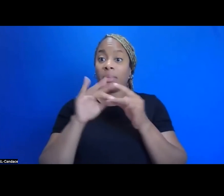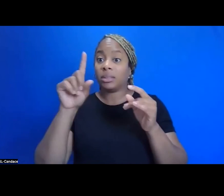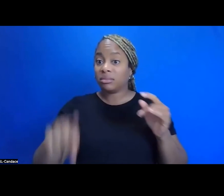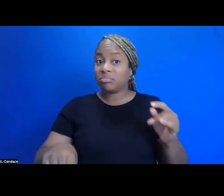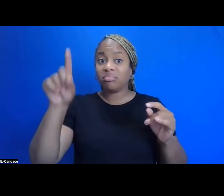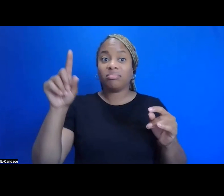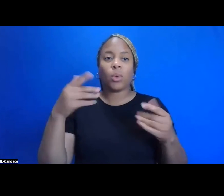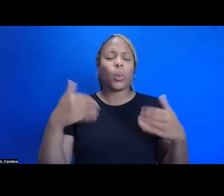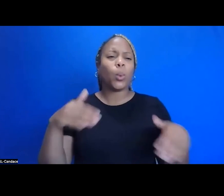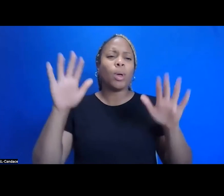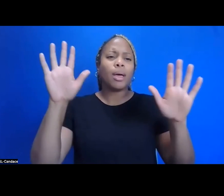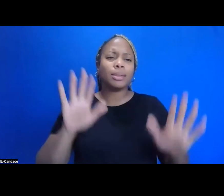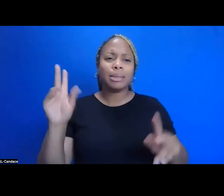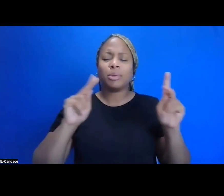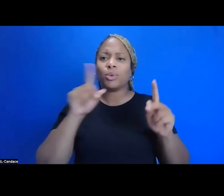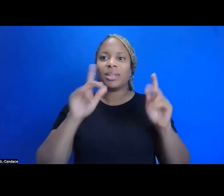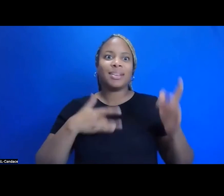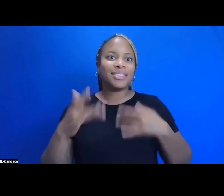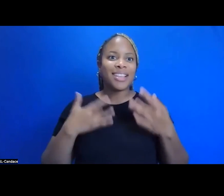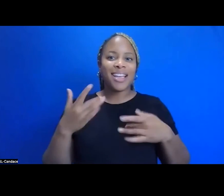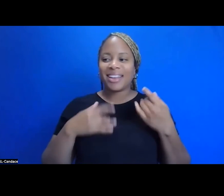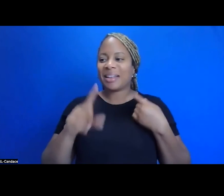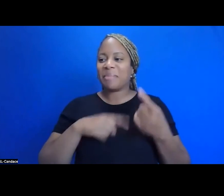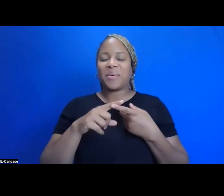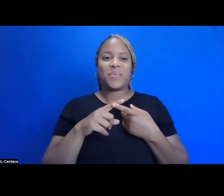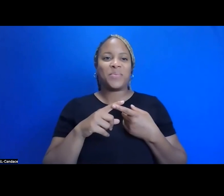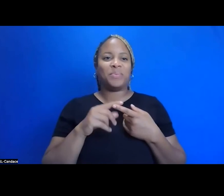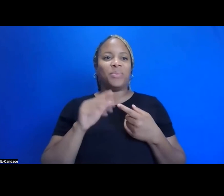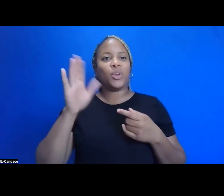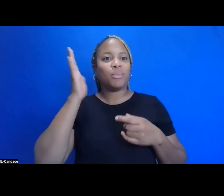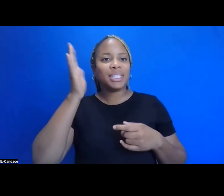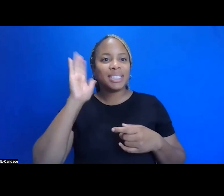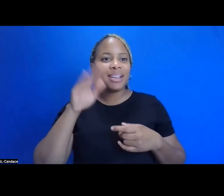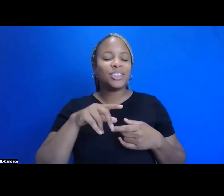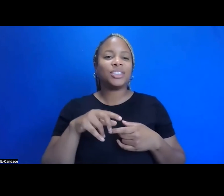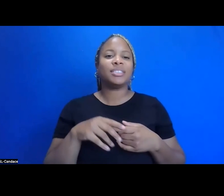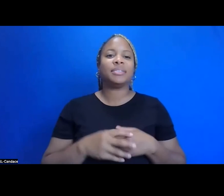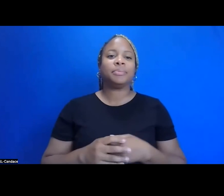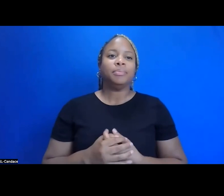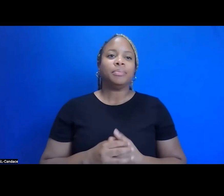been excellent. People really seem to be excited by your presentation, Sean.